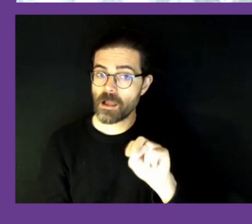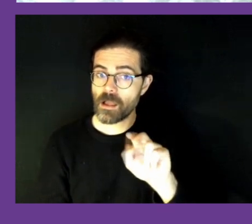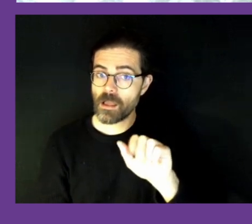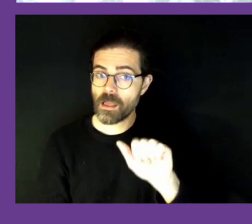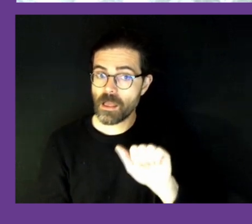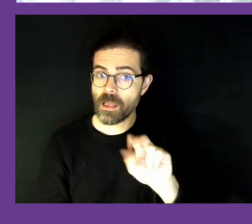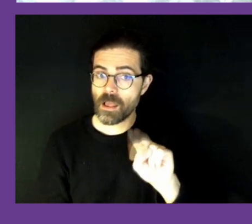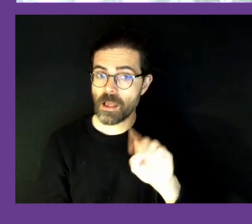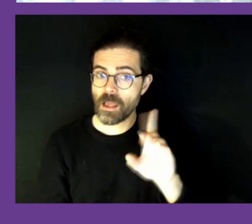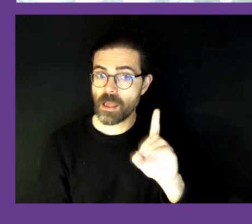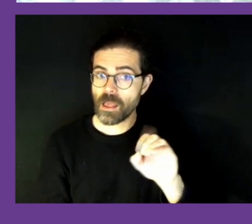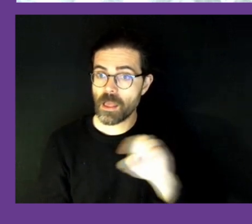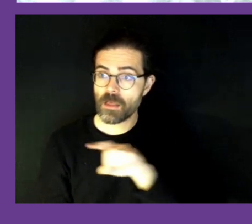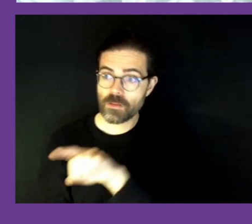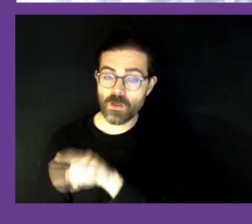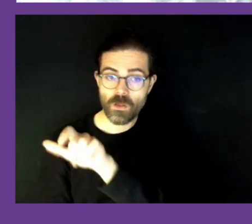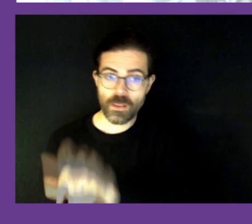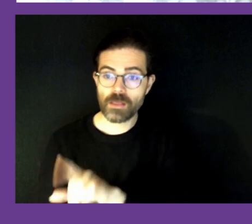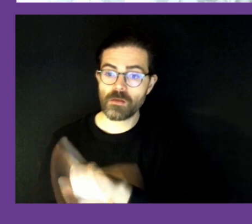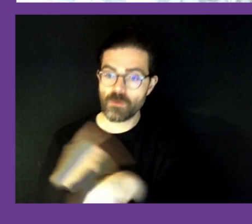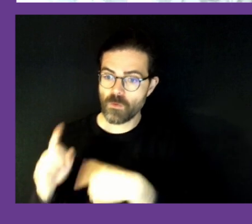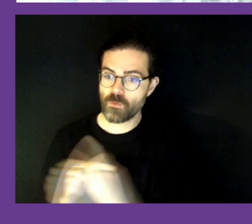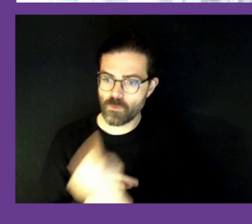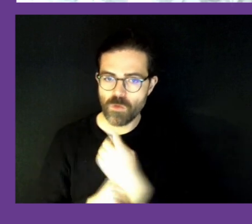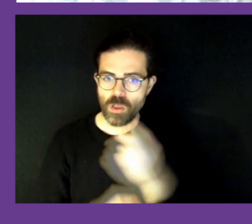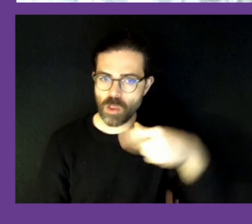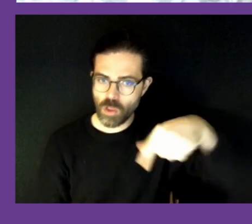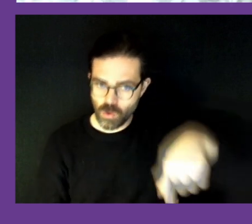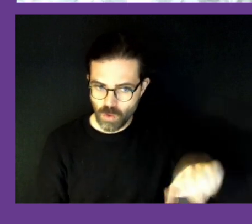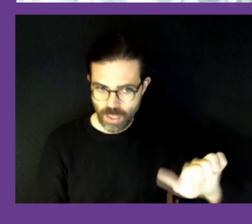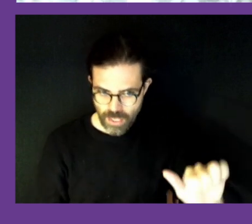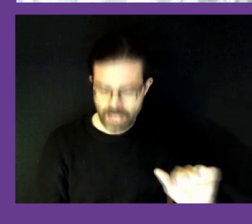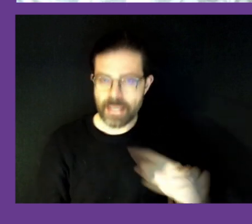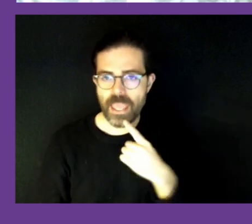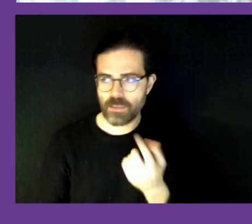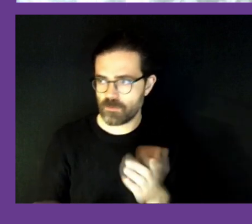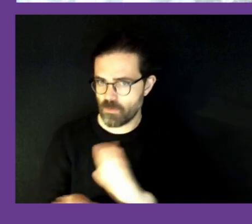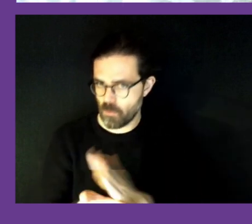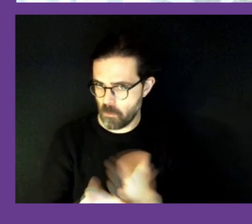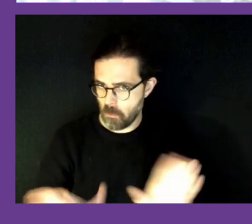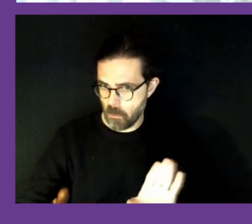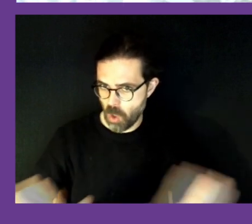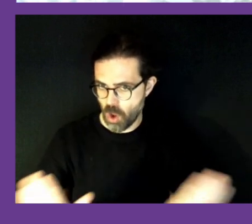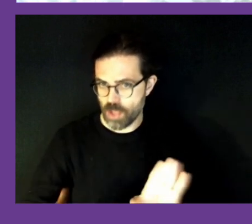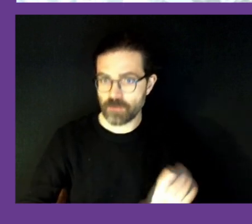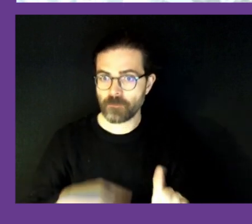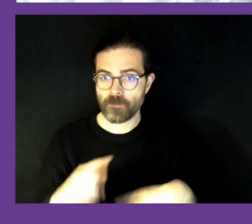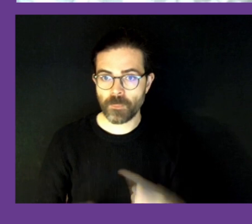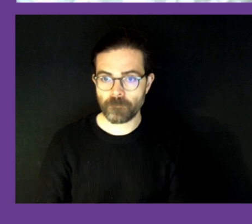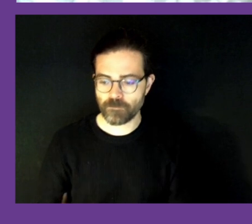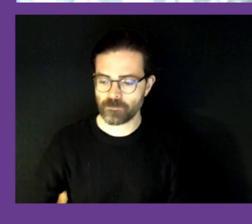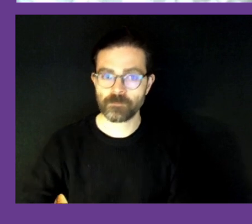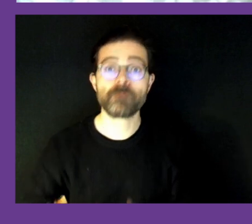Q&As and the conclusions. So we will start with the first speaker, and I will like to